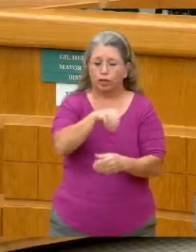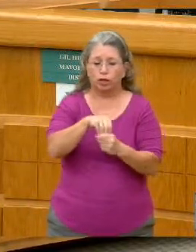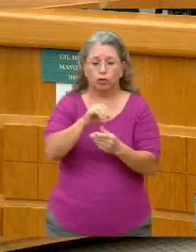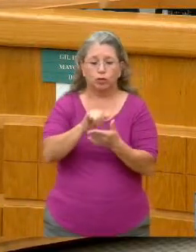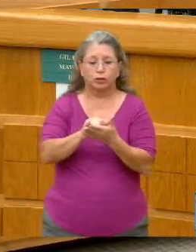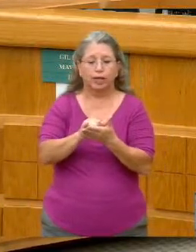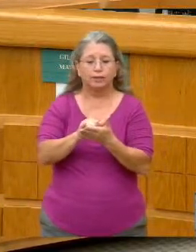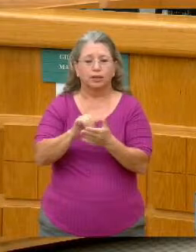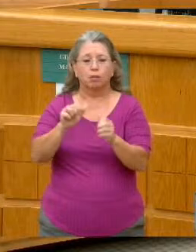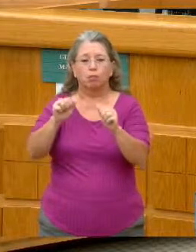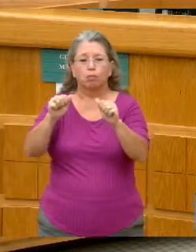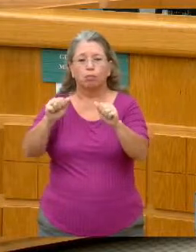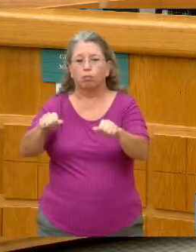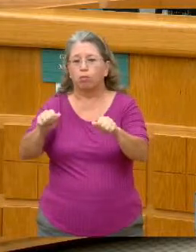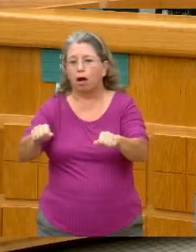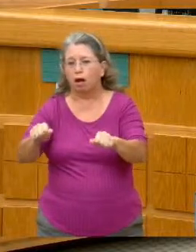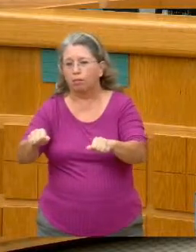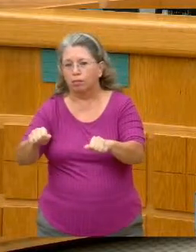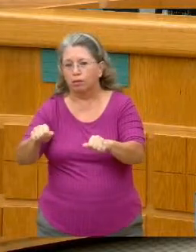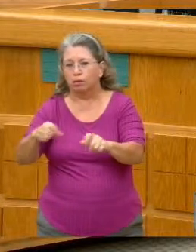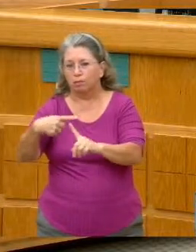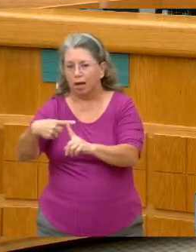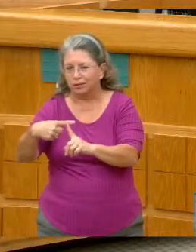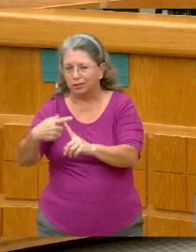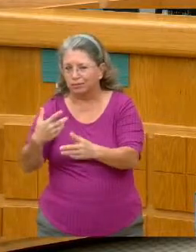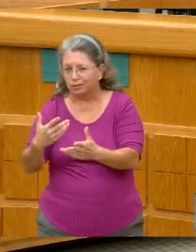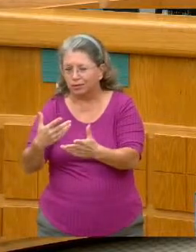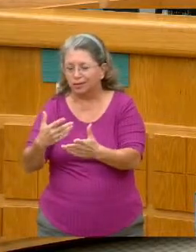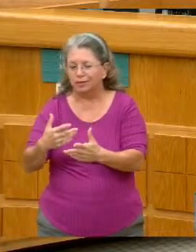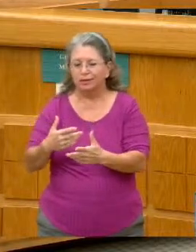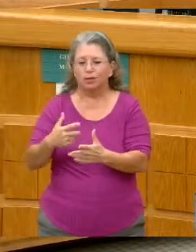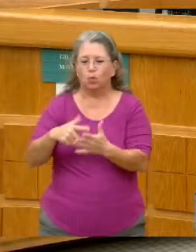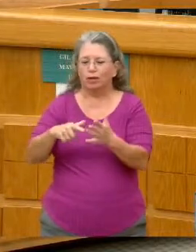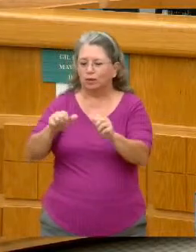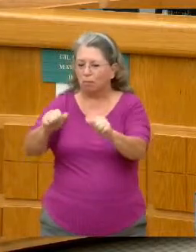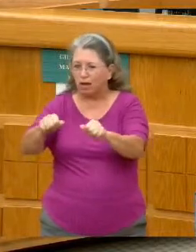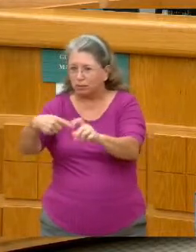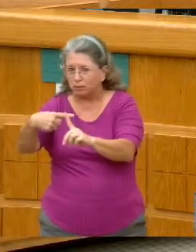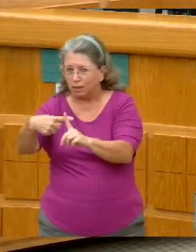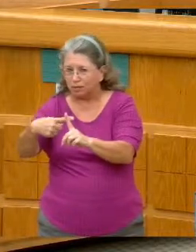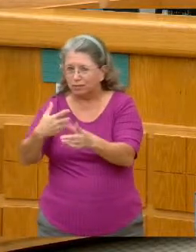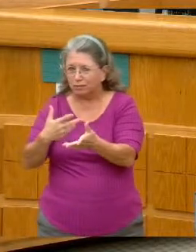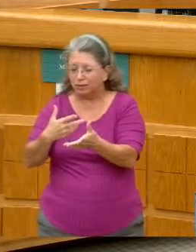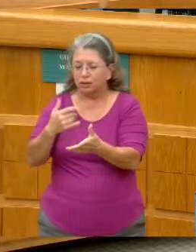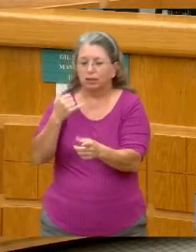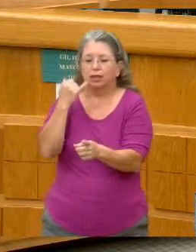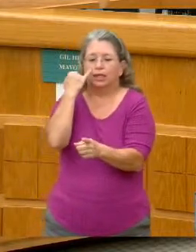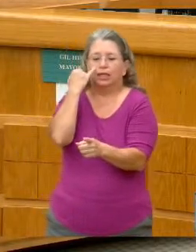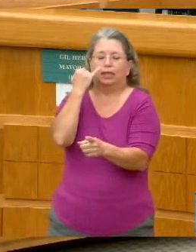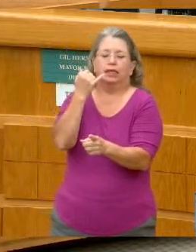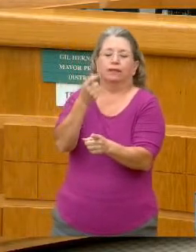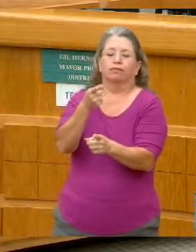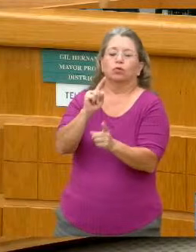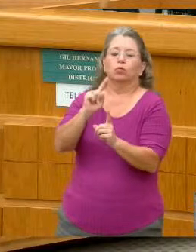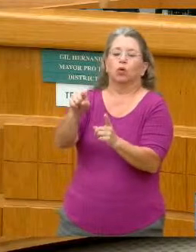be wondering, what's a probable positive? If you go to the doctor and you're symptomatic and you get